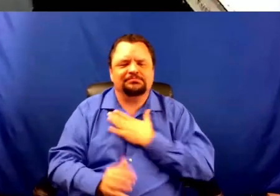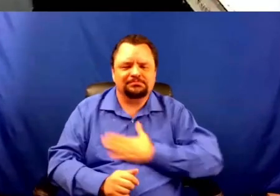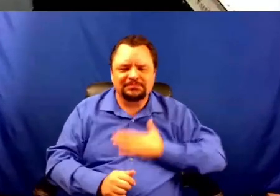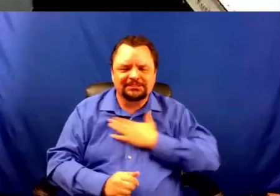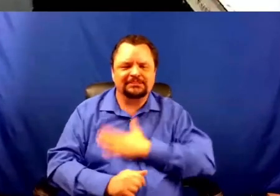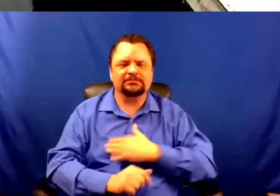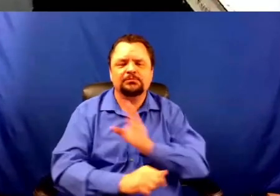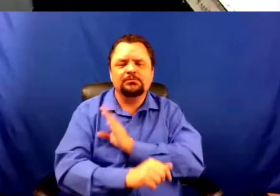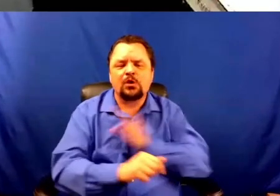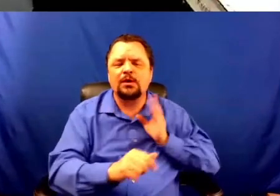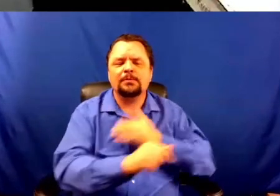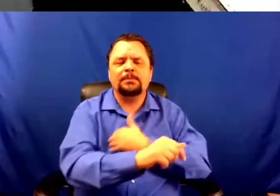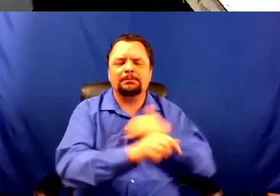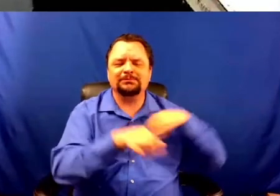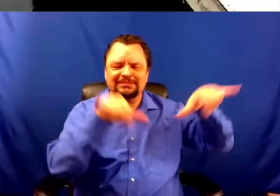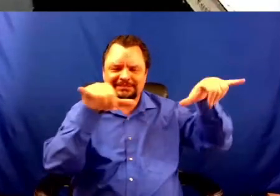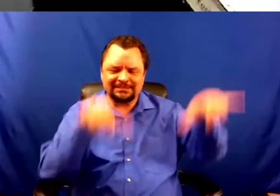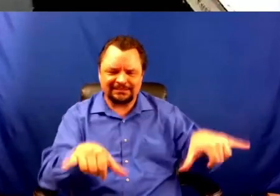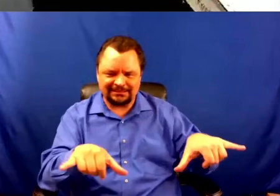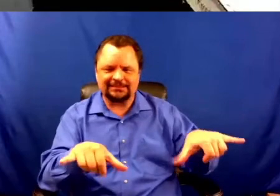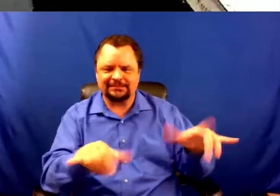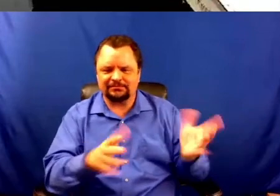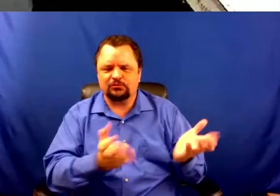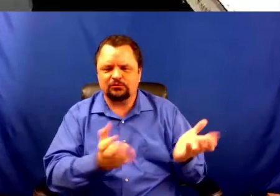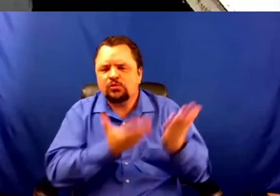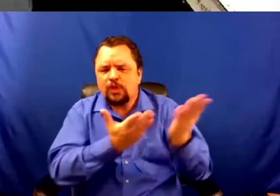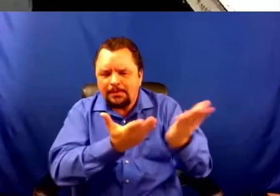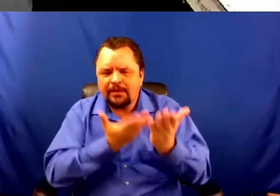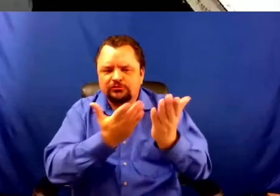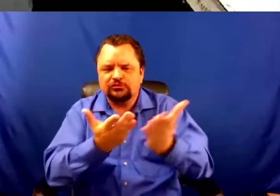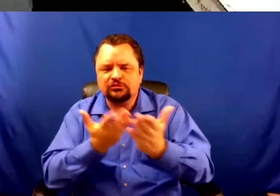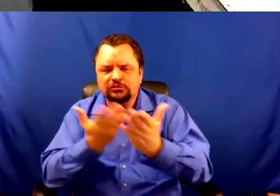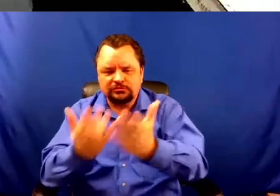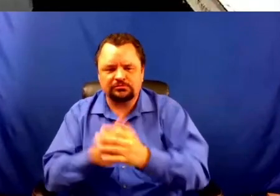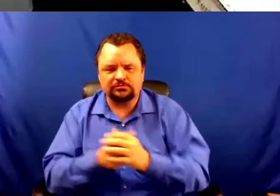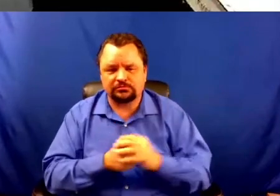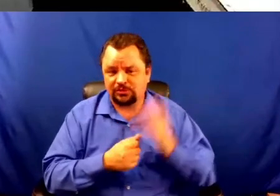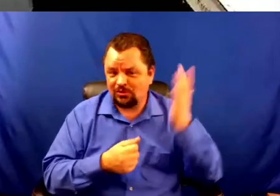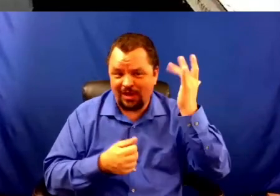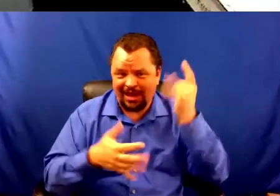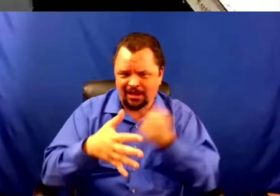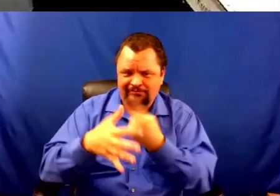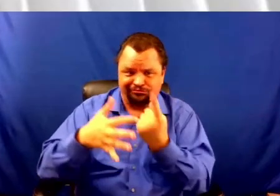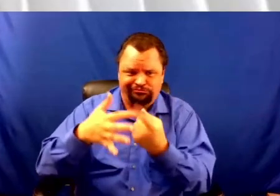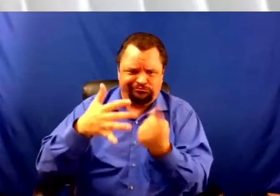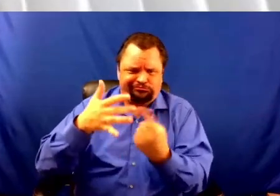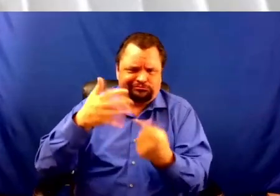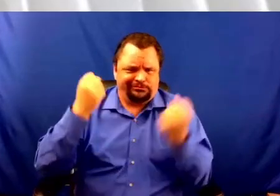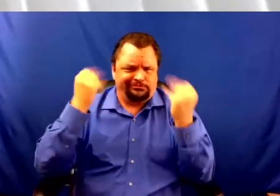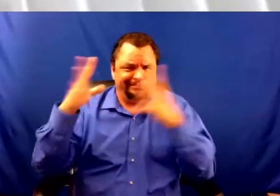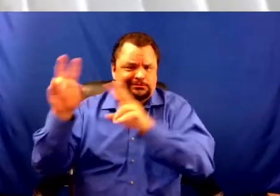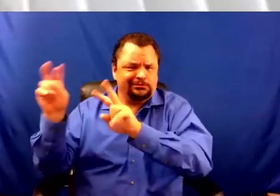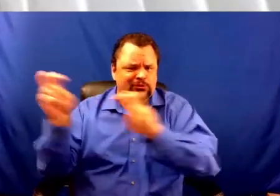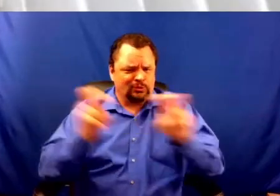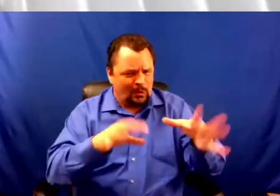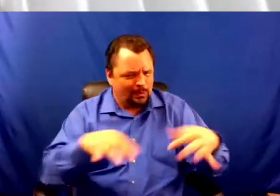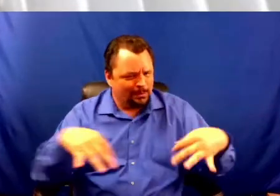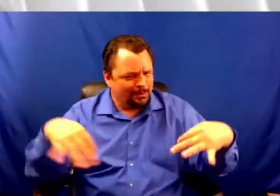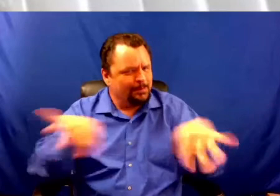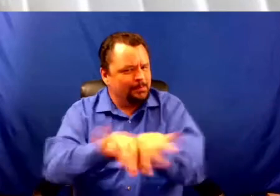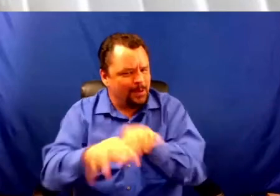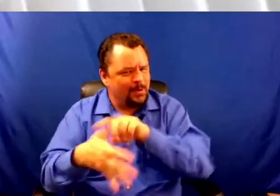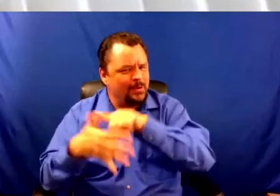members to remain. So my recommendation, because these matters are all important, while not